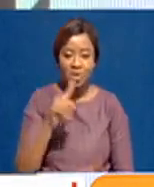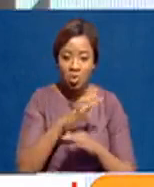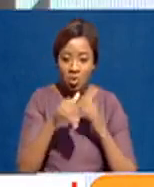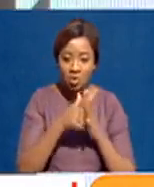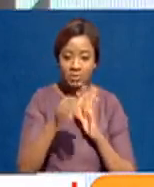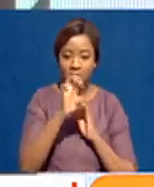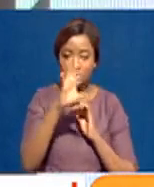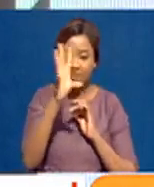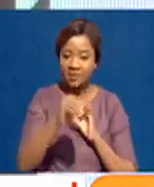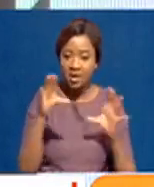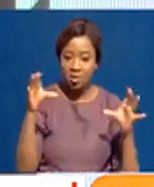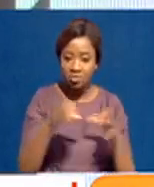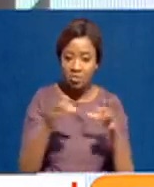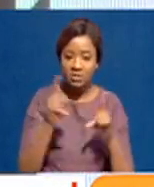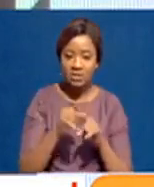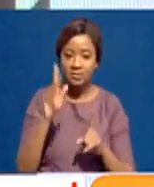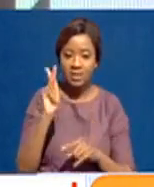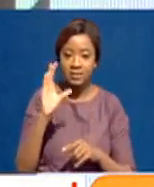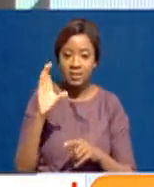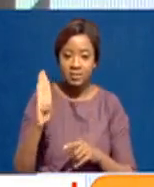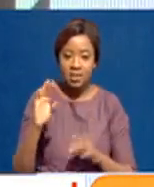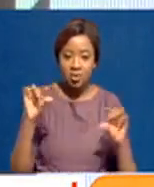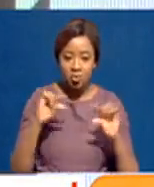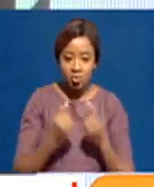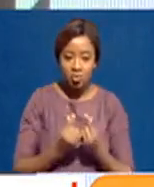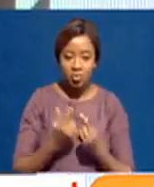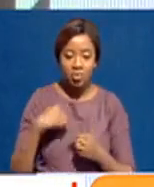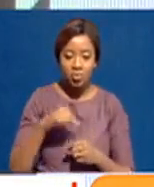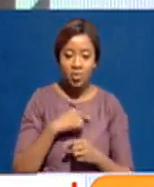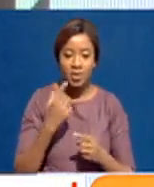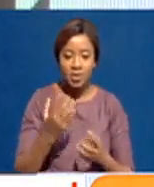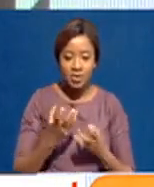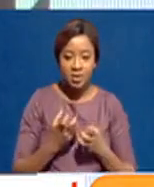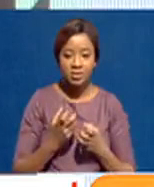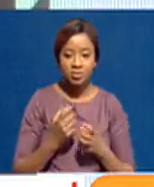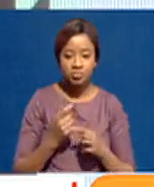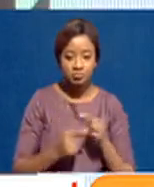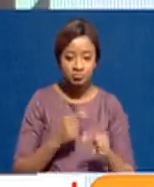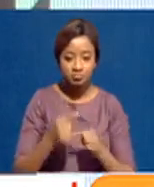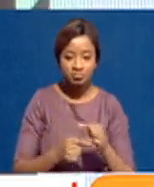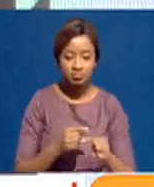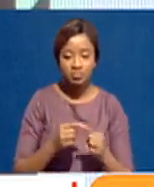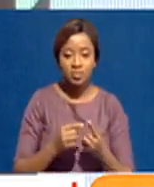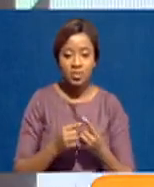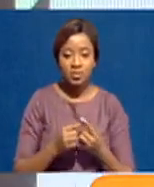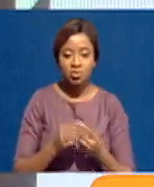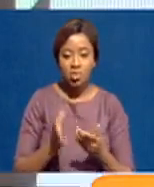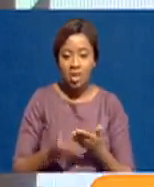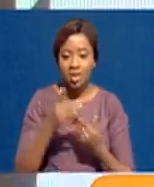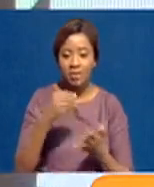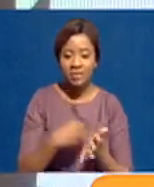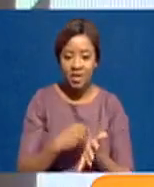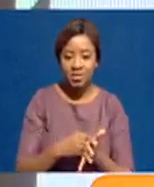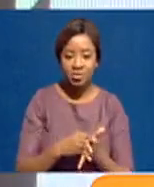Group, we have to generate those leaders that will lead the financial sector,